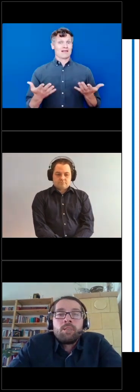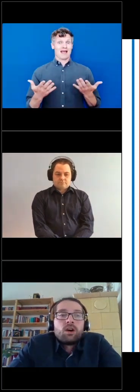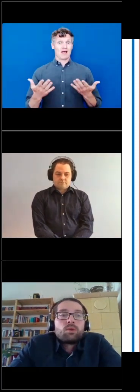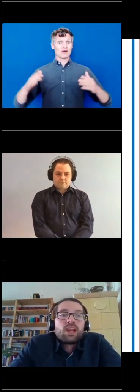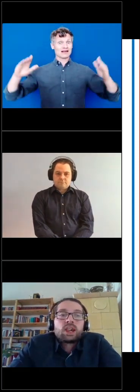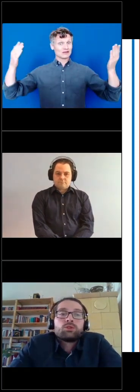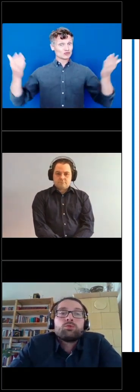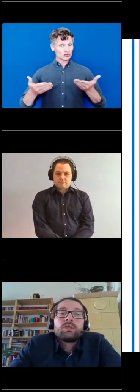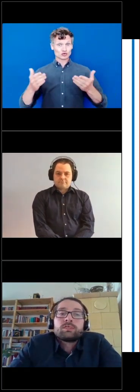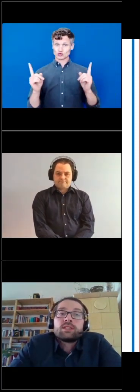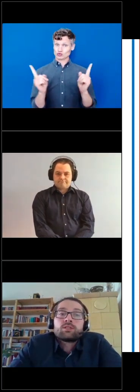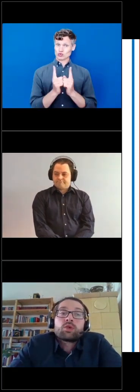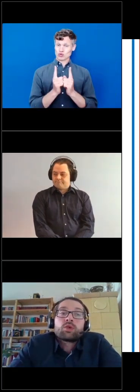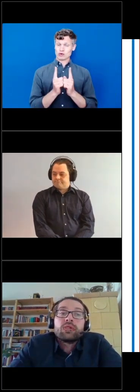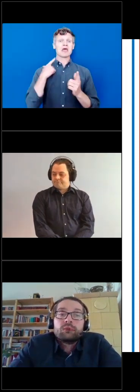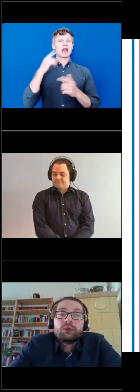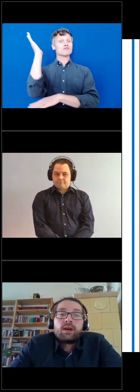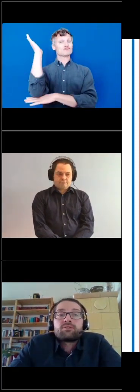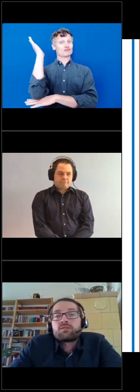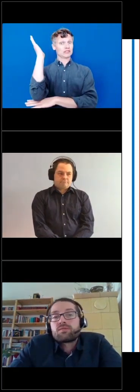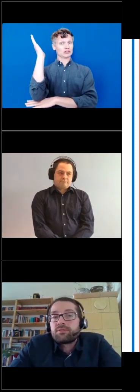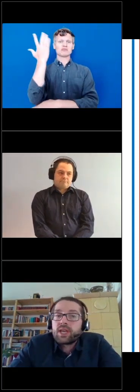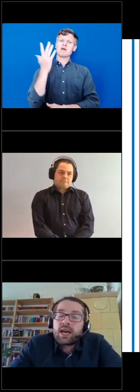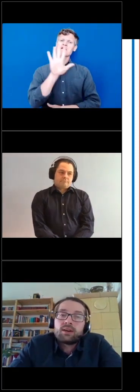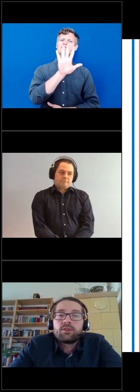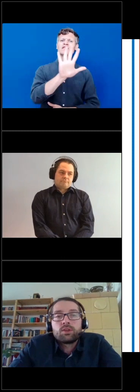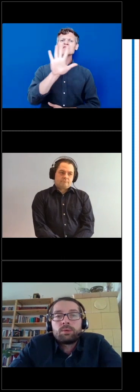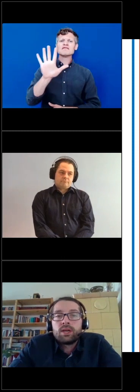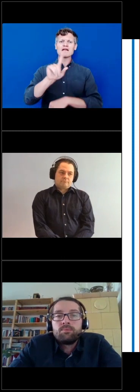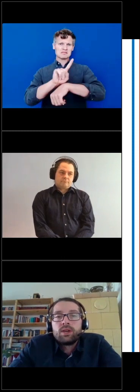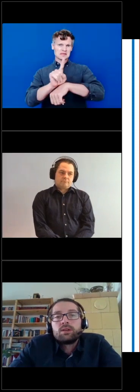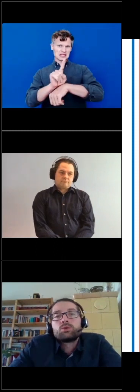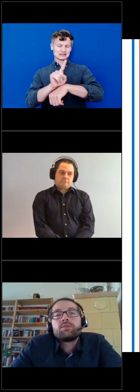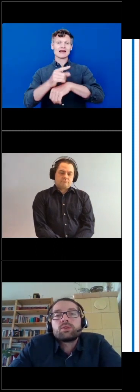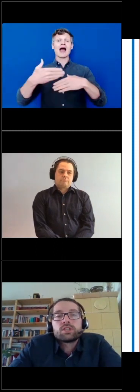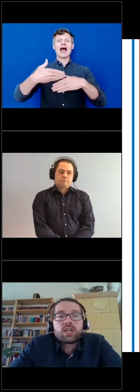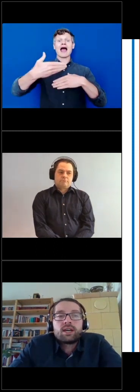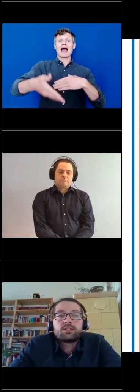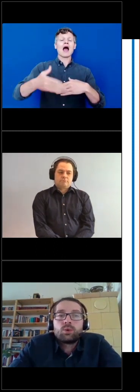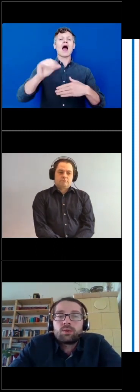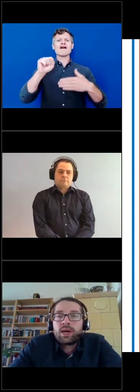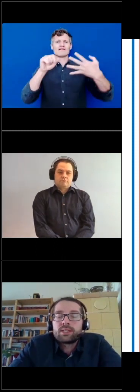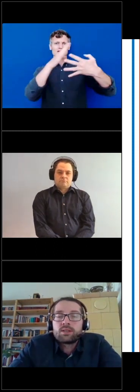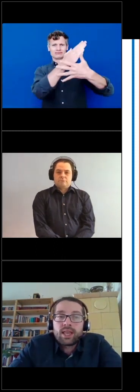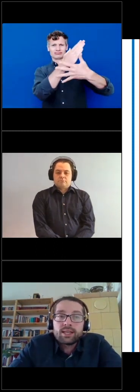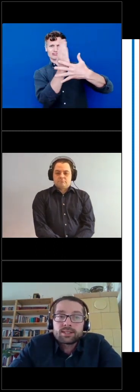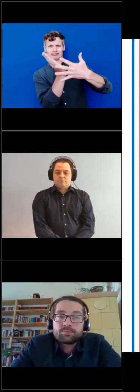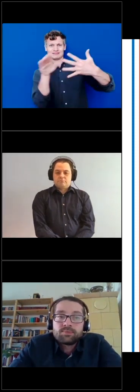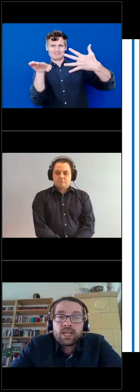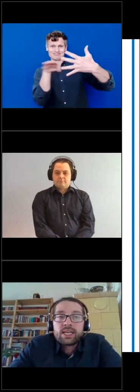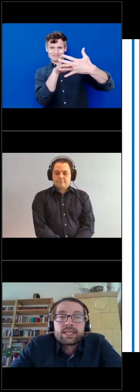We will have a 2-minute sensory break after roughly half of the webinar, to give you the chance to unwind and